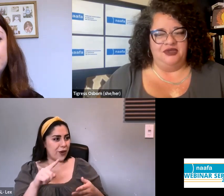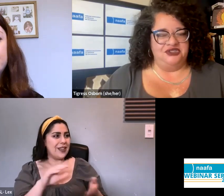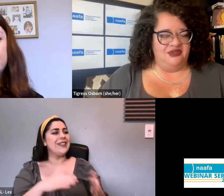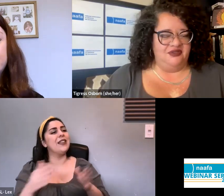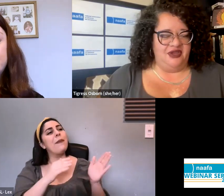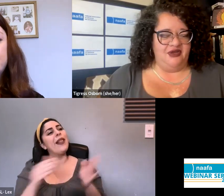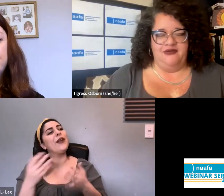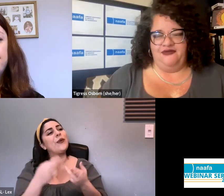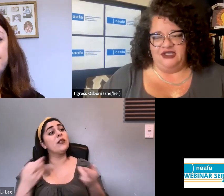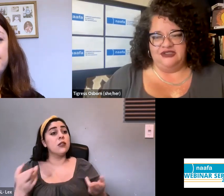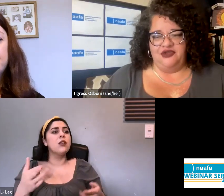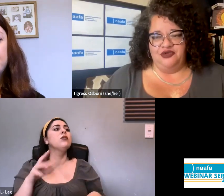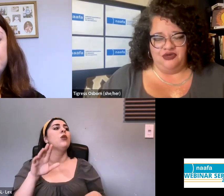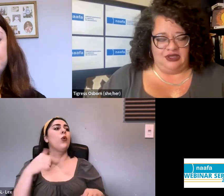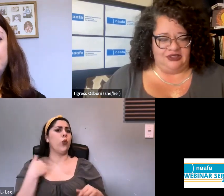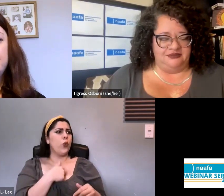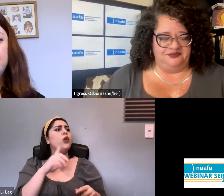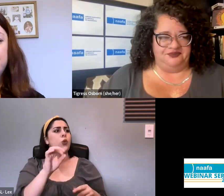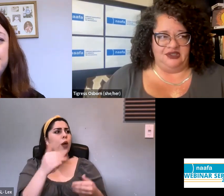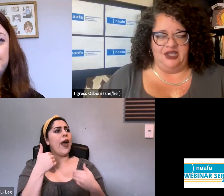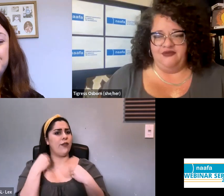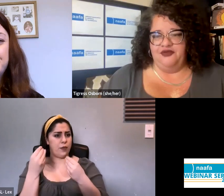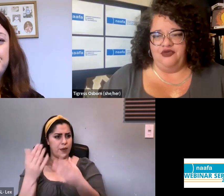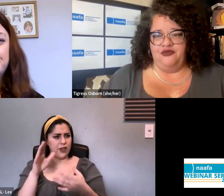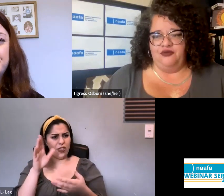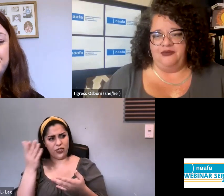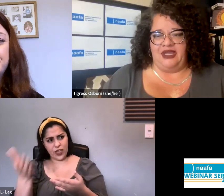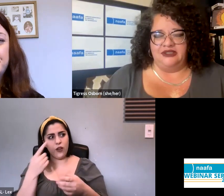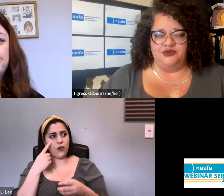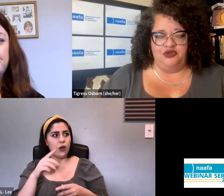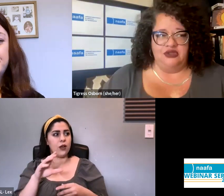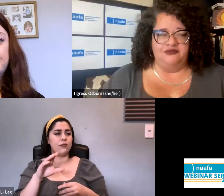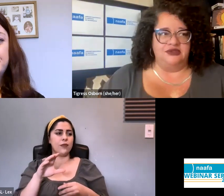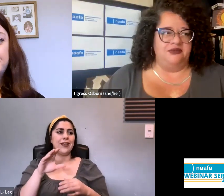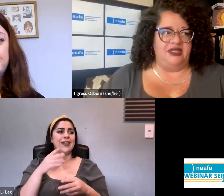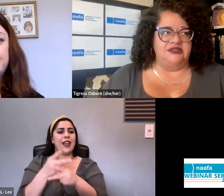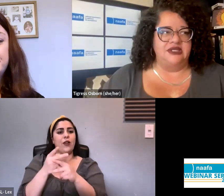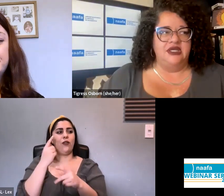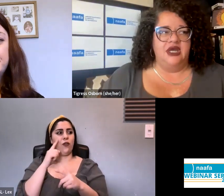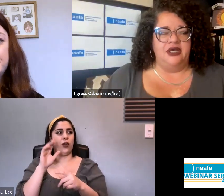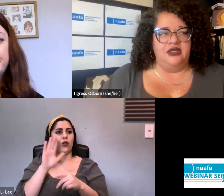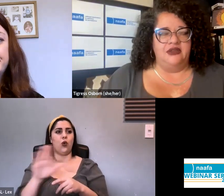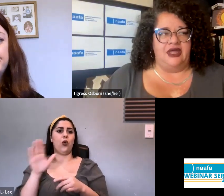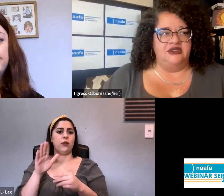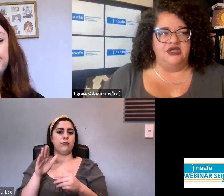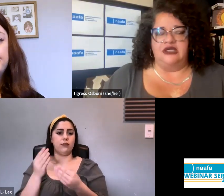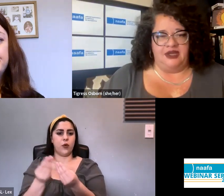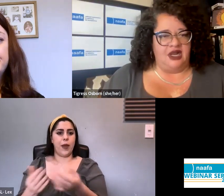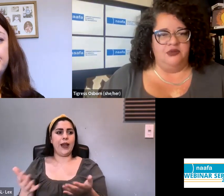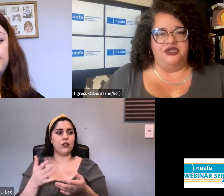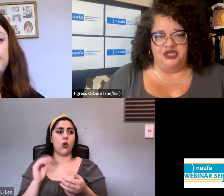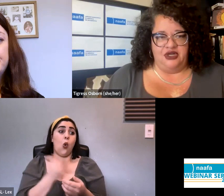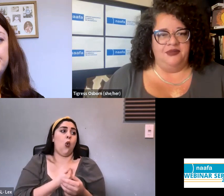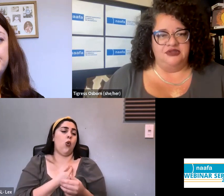of information there, friends, under care for your remains or your loved one's remains that talks